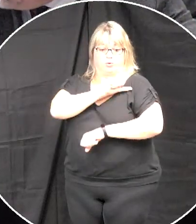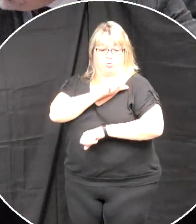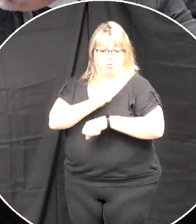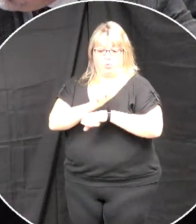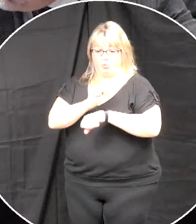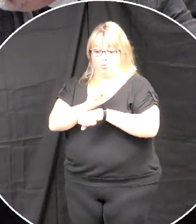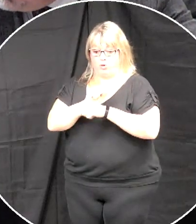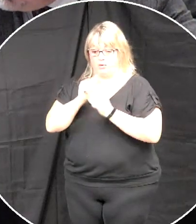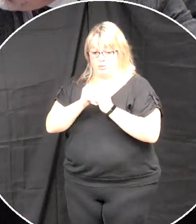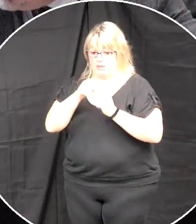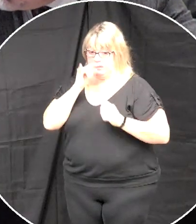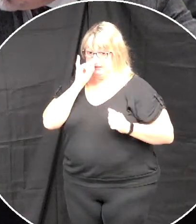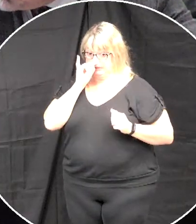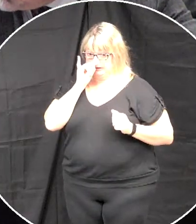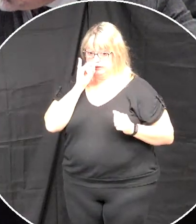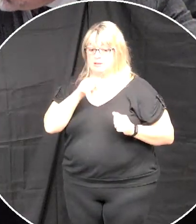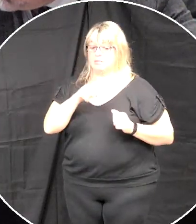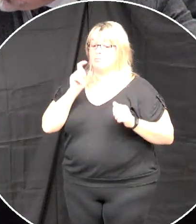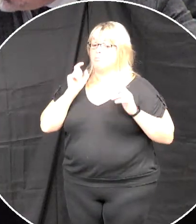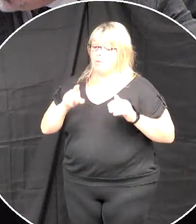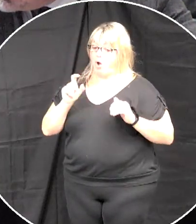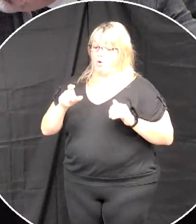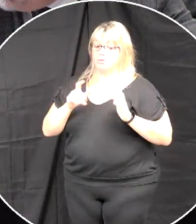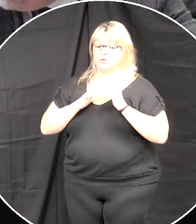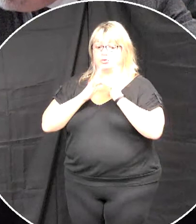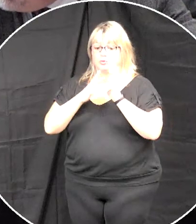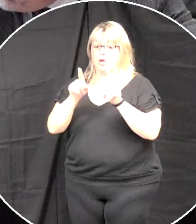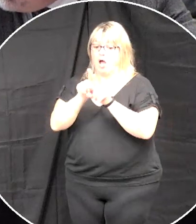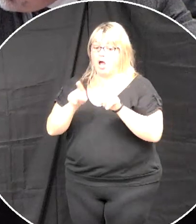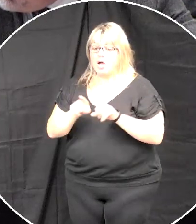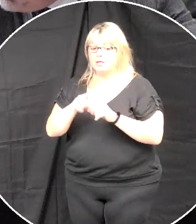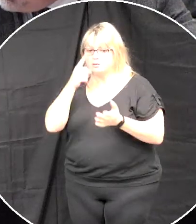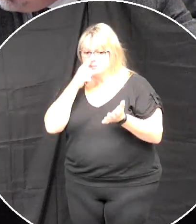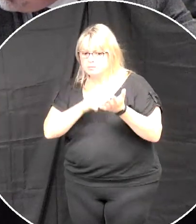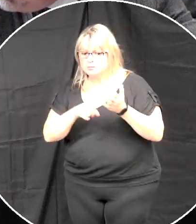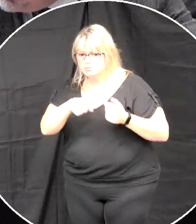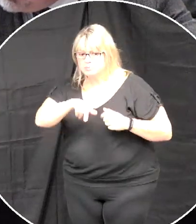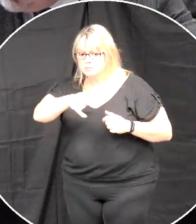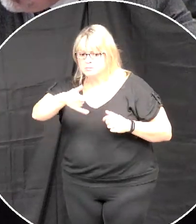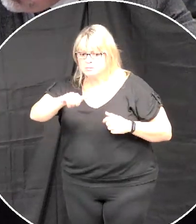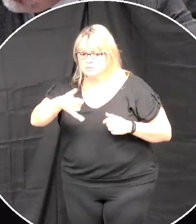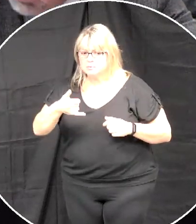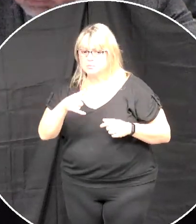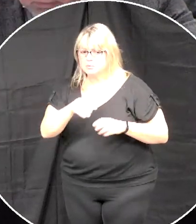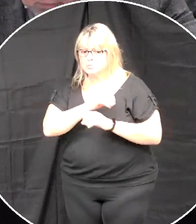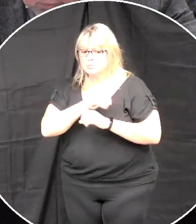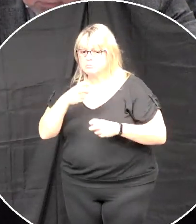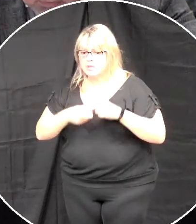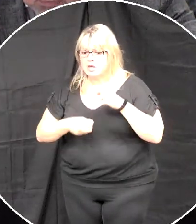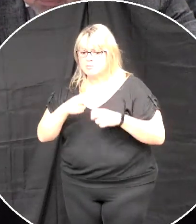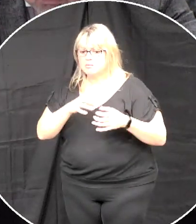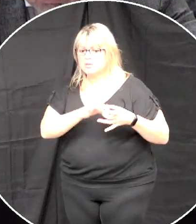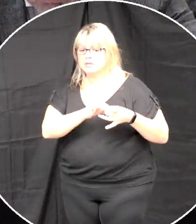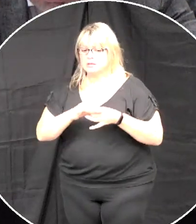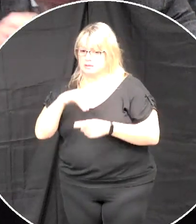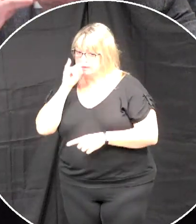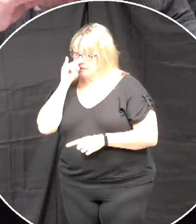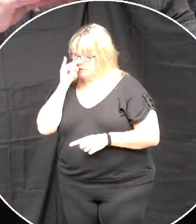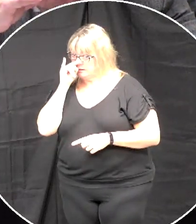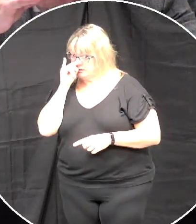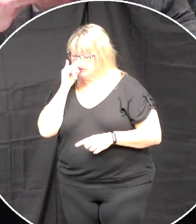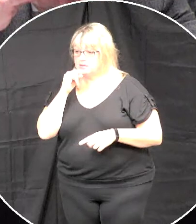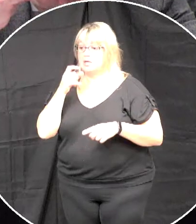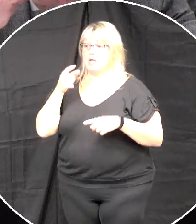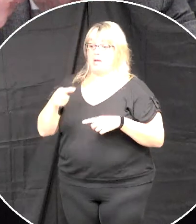children are required to provide a vulnerable sector query as well. The change to the policy is